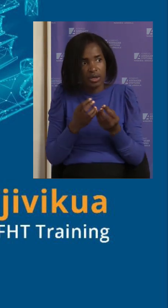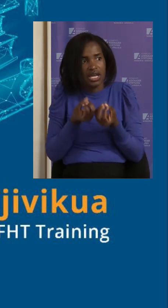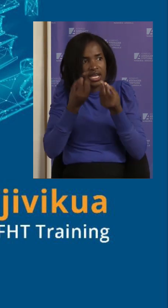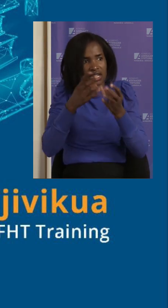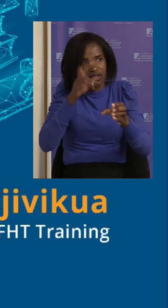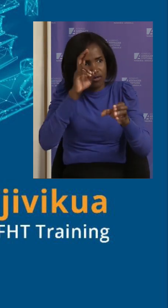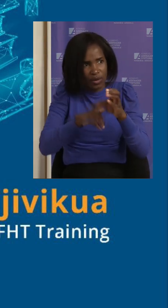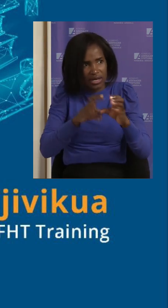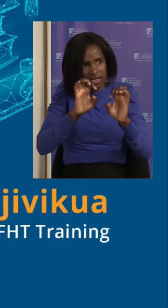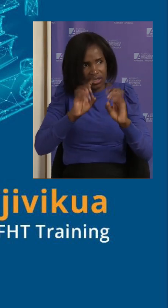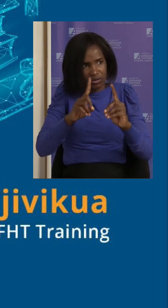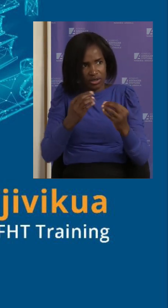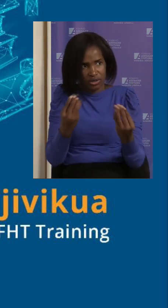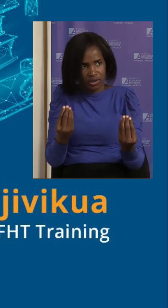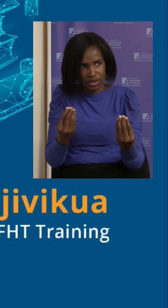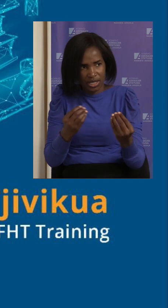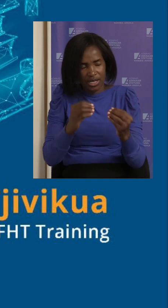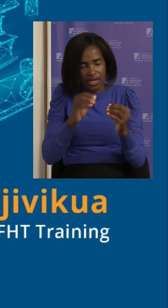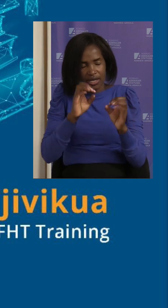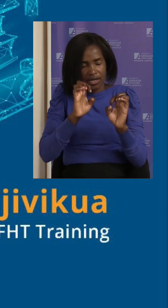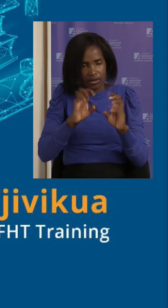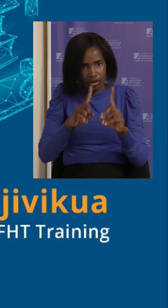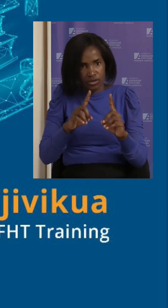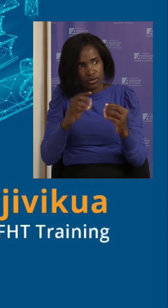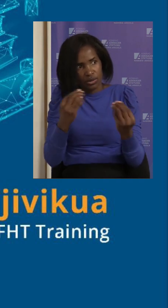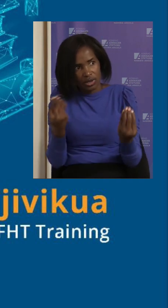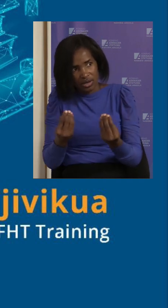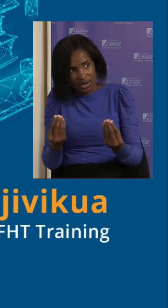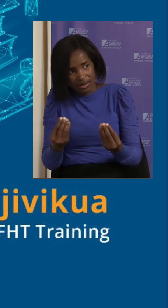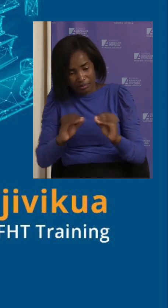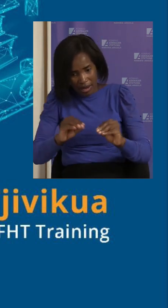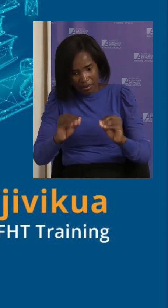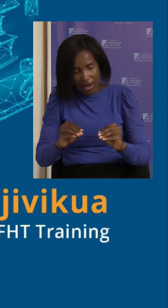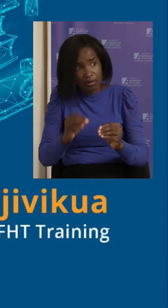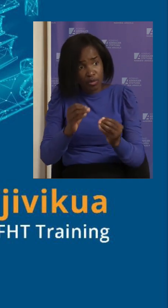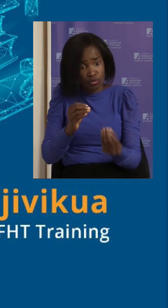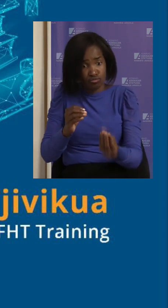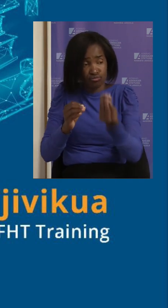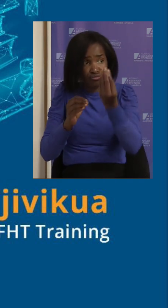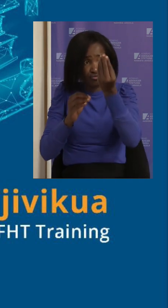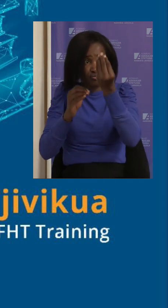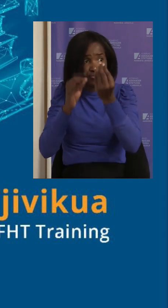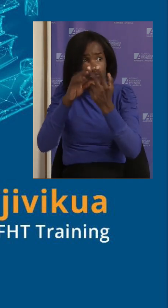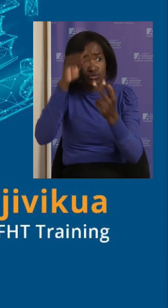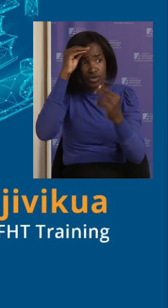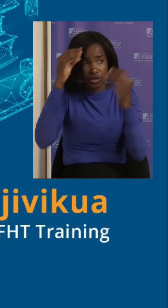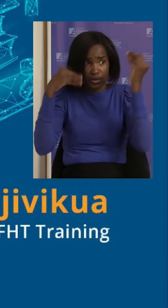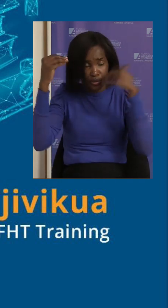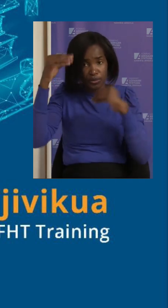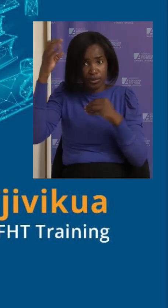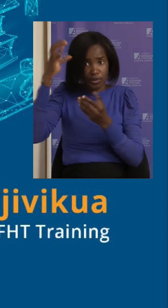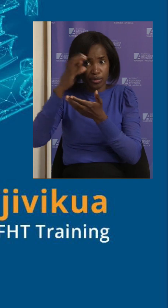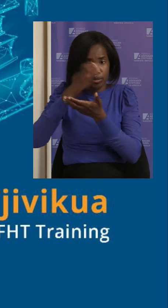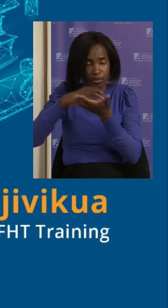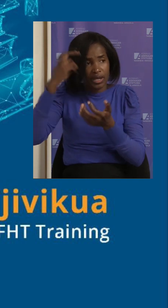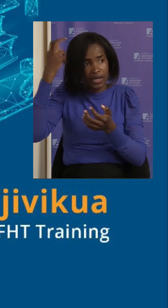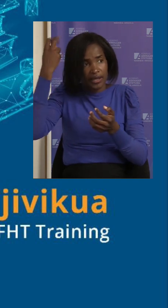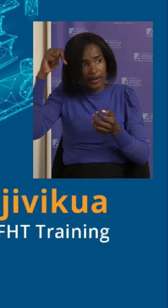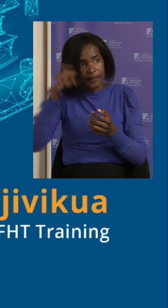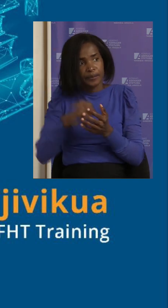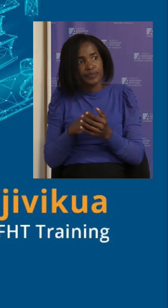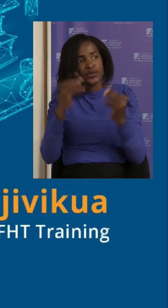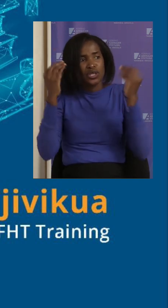quality education to our learners who will eventually become prospective students for higher education institutions. The number of